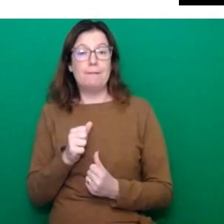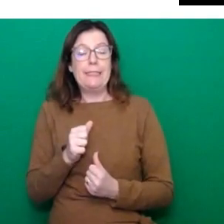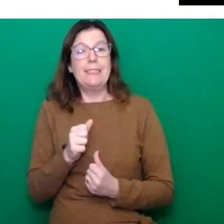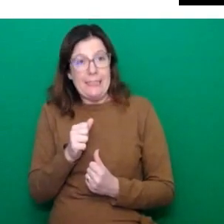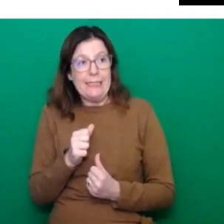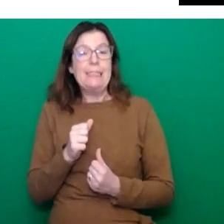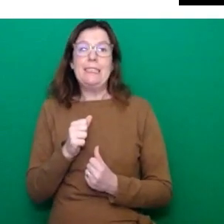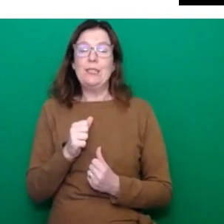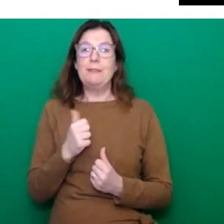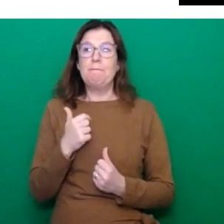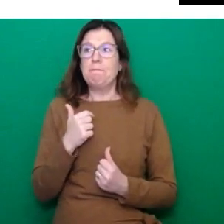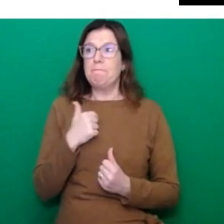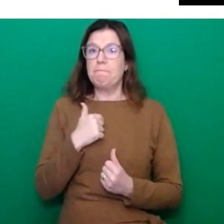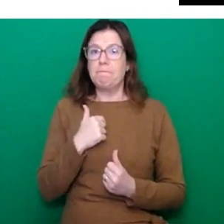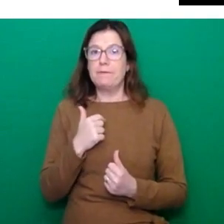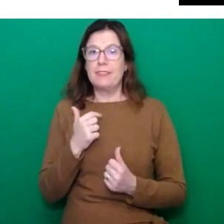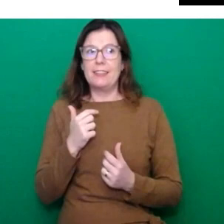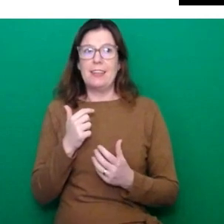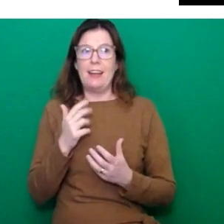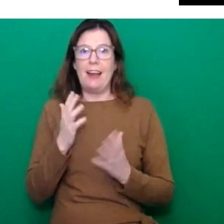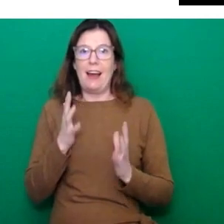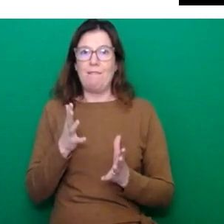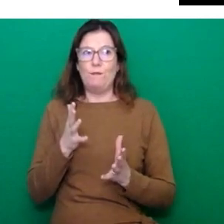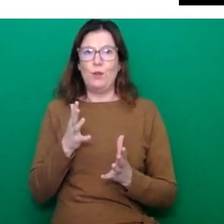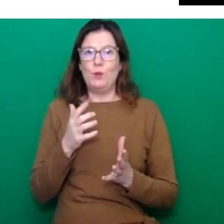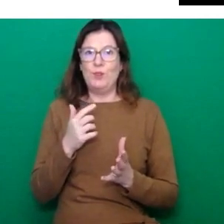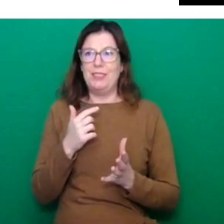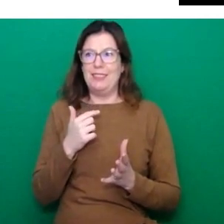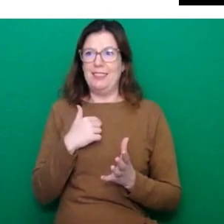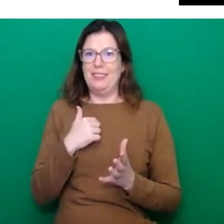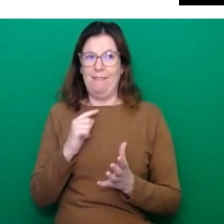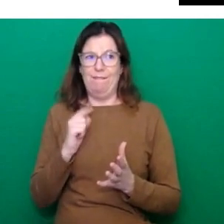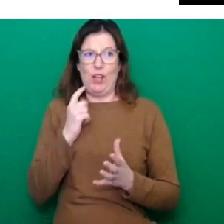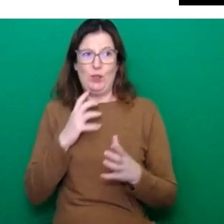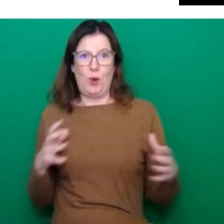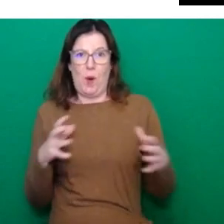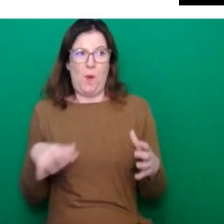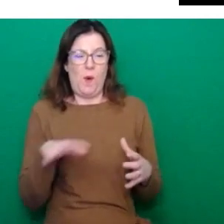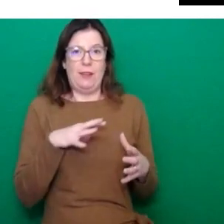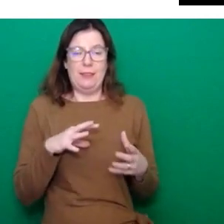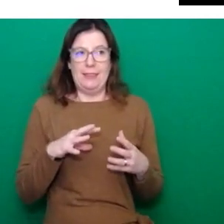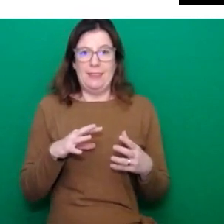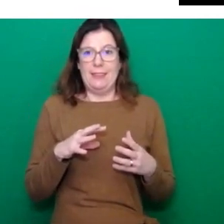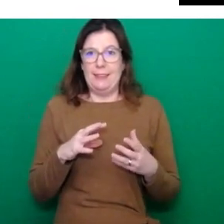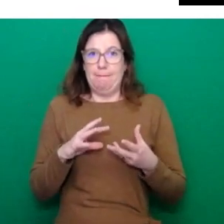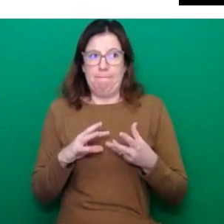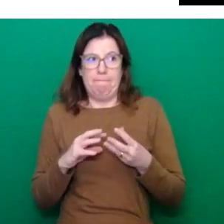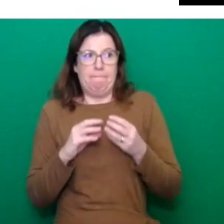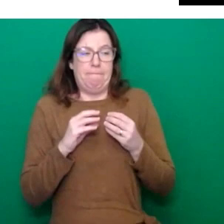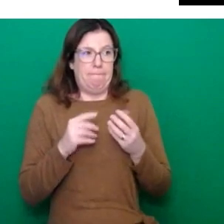it's kind of creating it. Like we're the first cohort, we're sort of creating and putting the footprints down